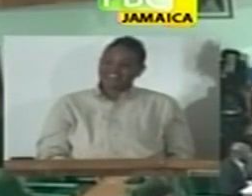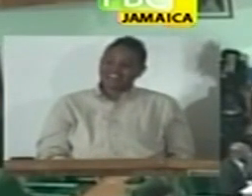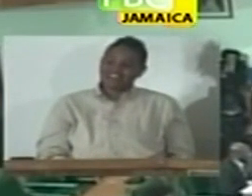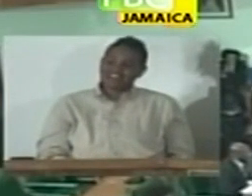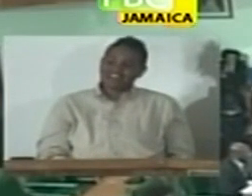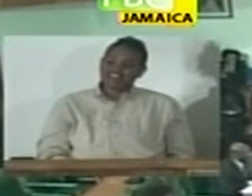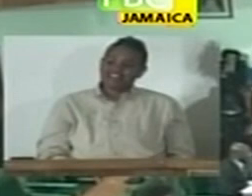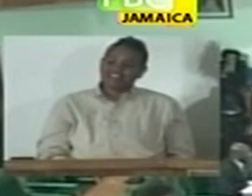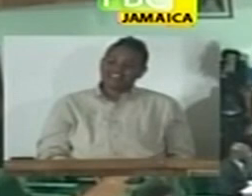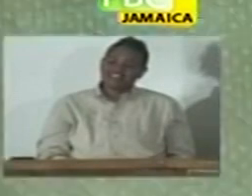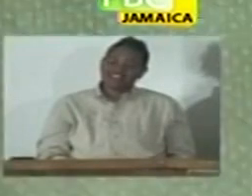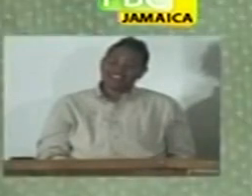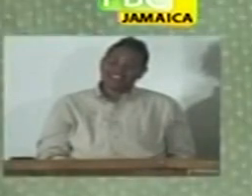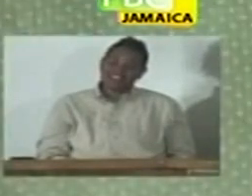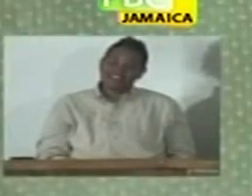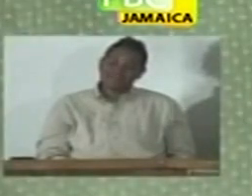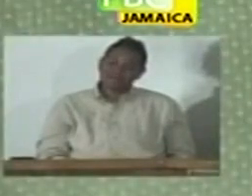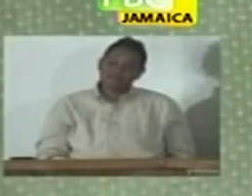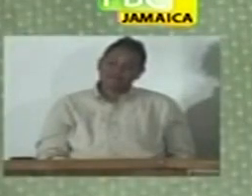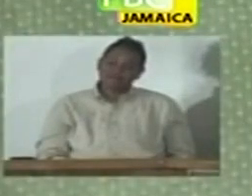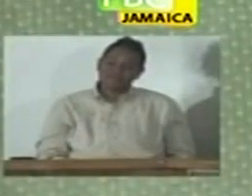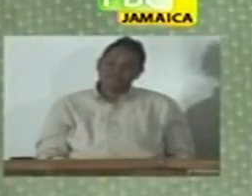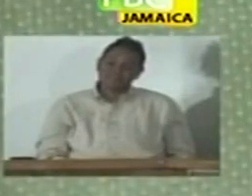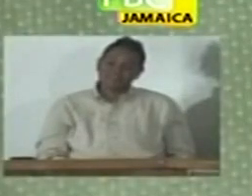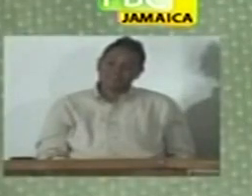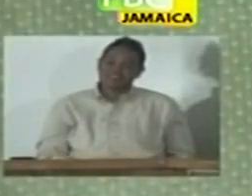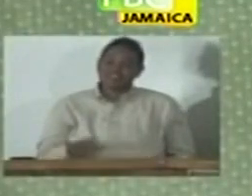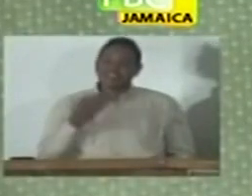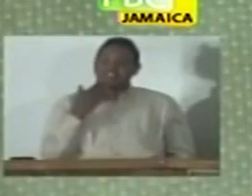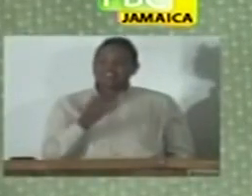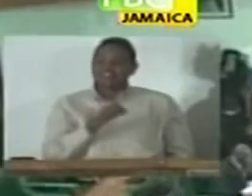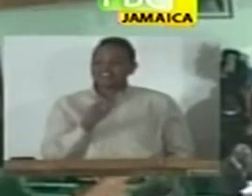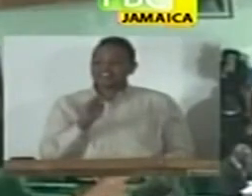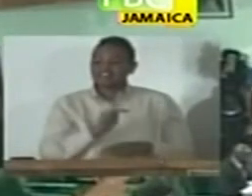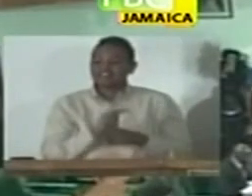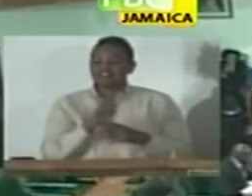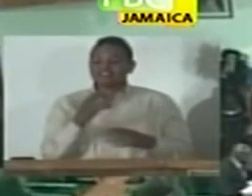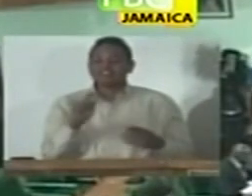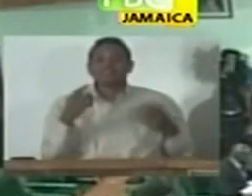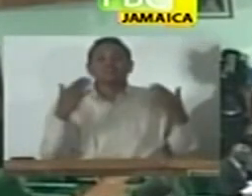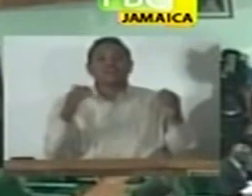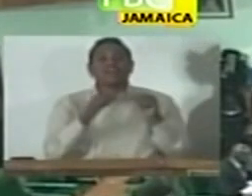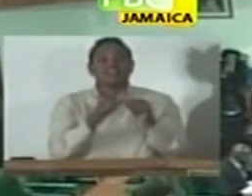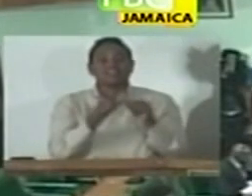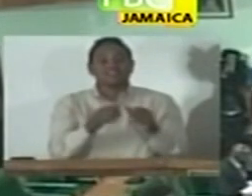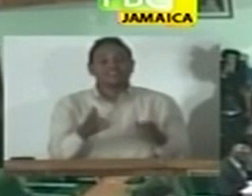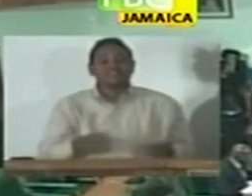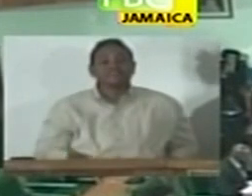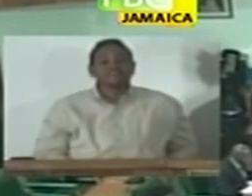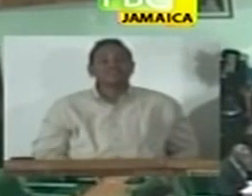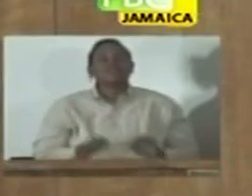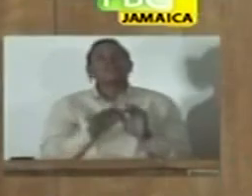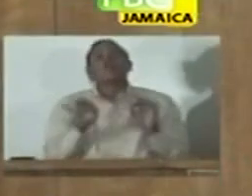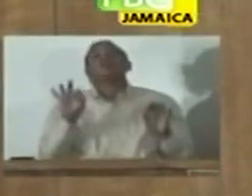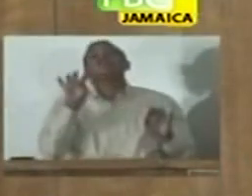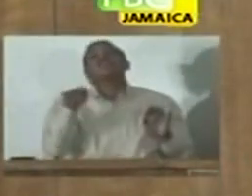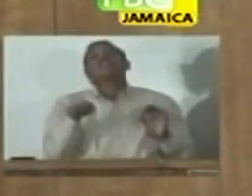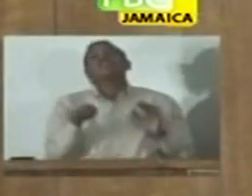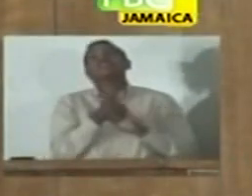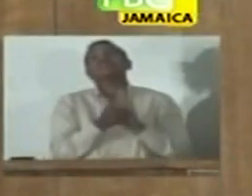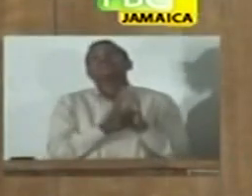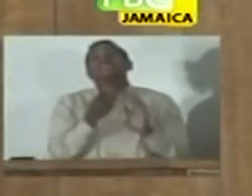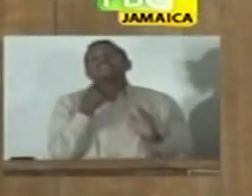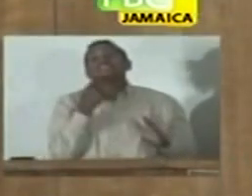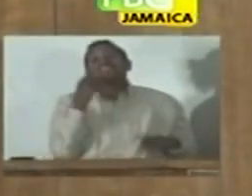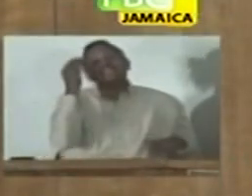Senator Brown, please continue. Thank you, Minister Charles, for guiding me here. Let's go. Clause 4 of this bill says, on